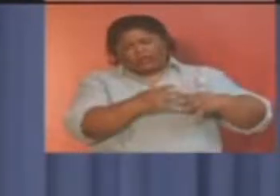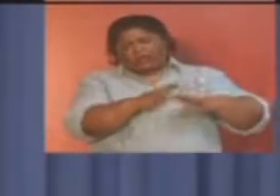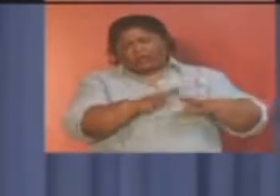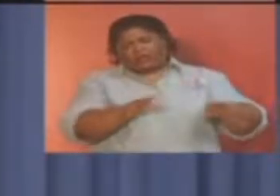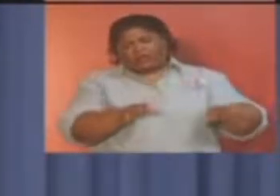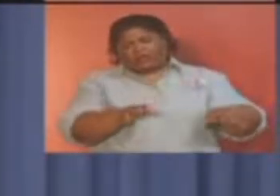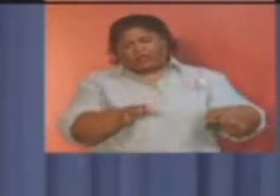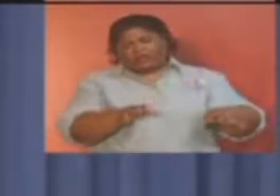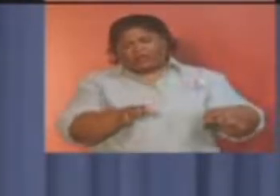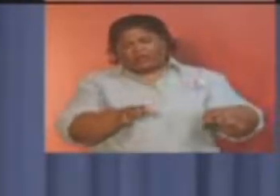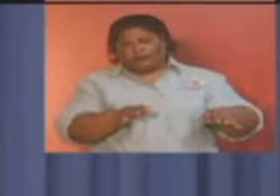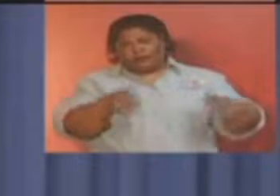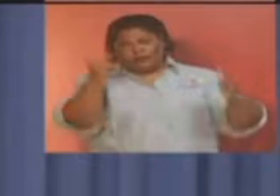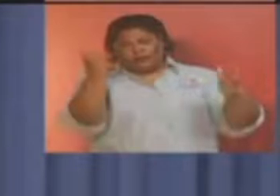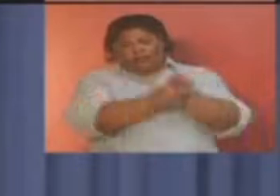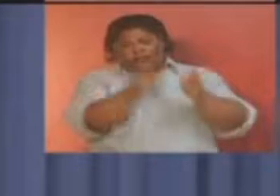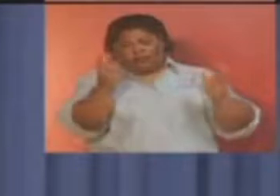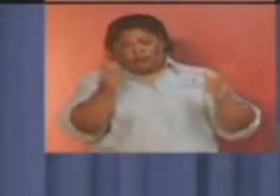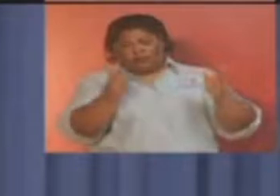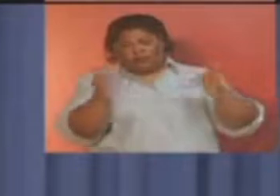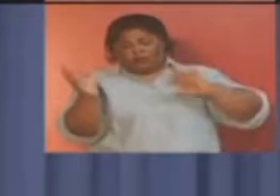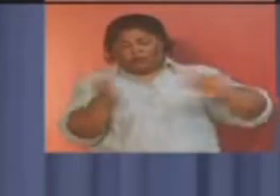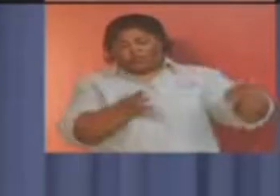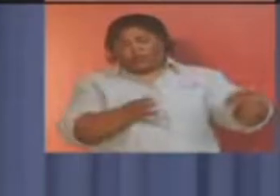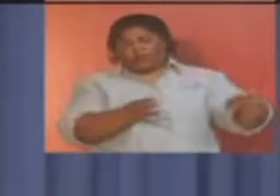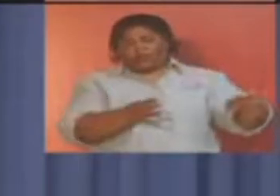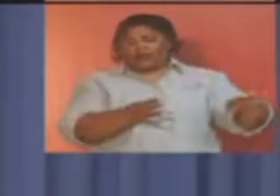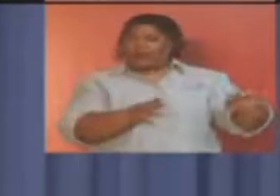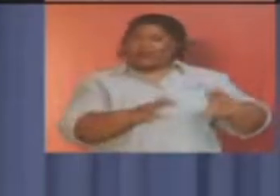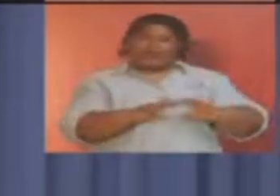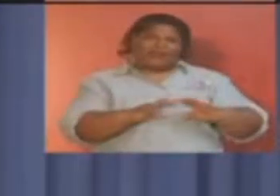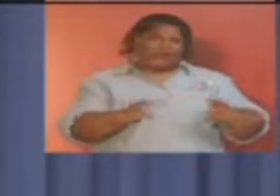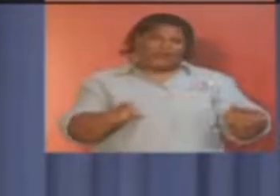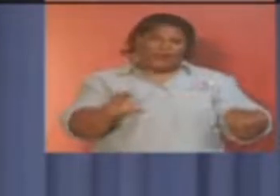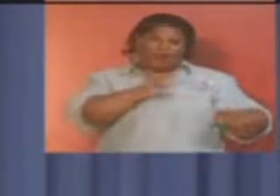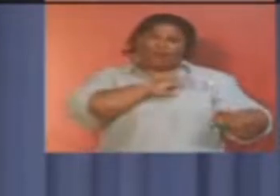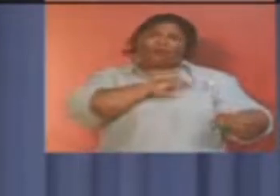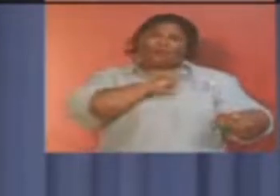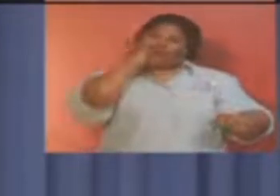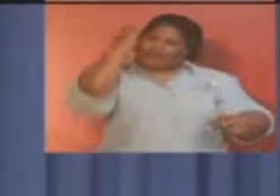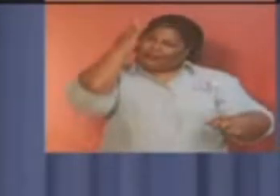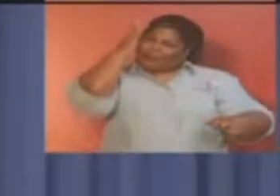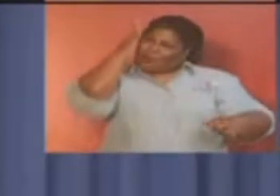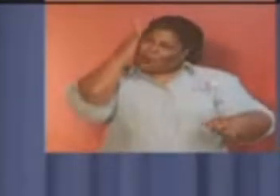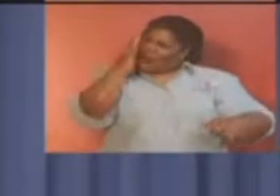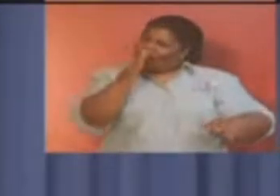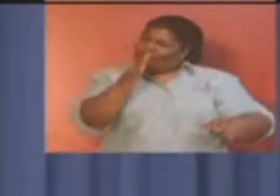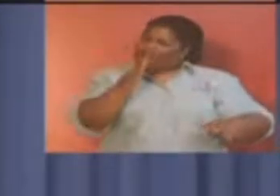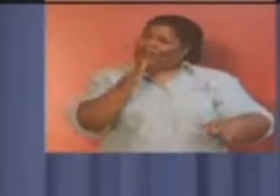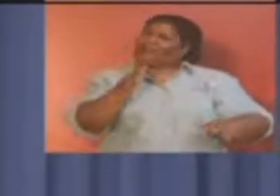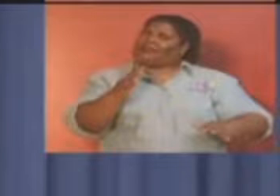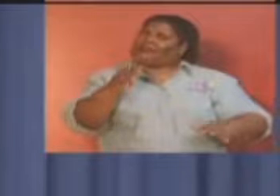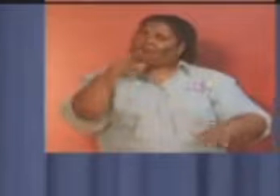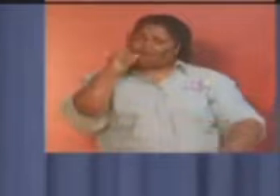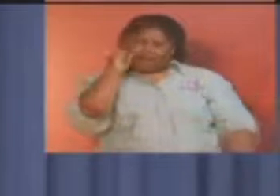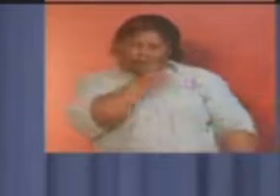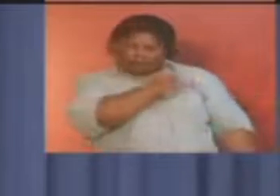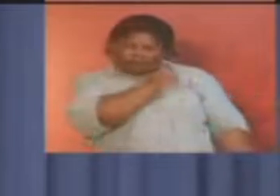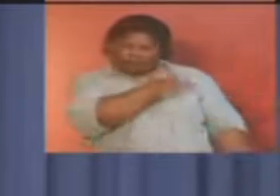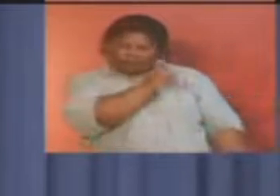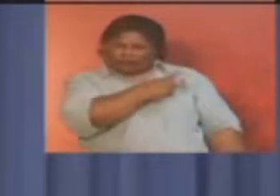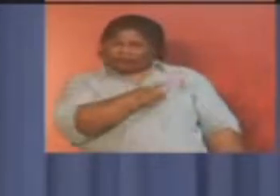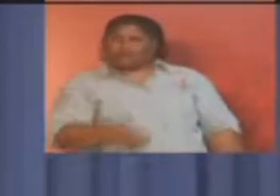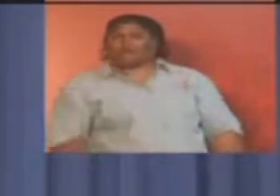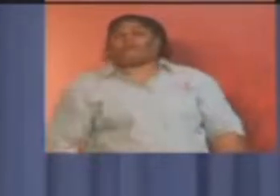law. We are asking here for enforcement and to encourage lawful behavior. That's what the police will do.